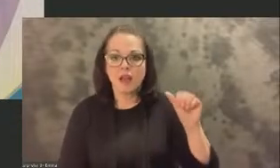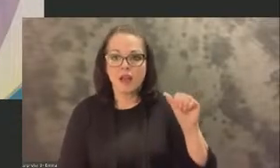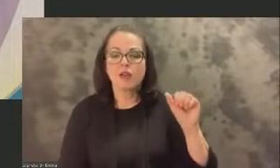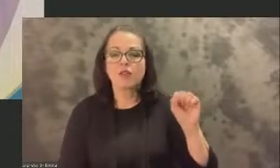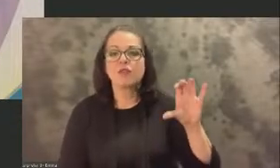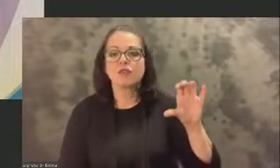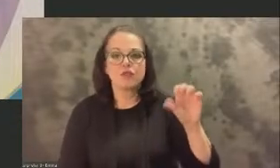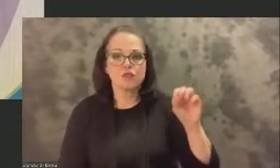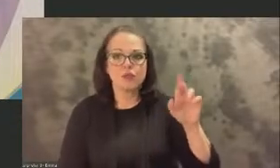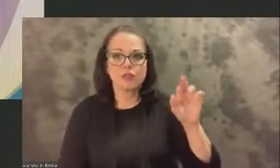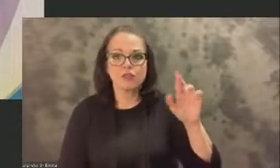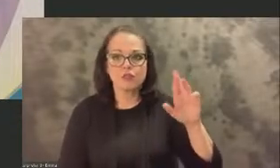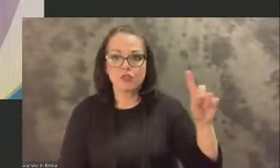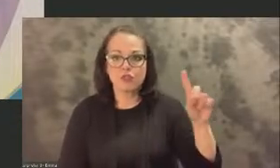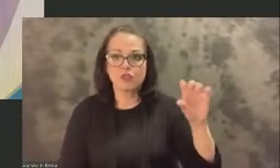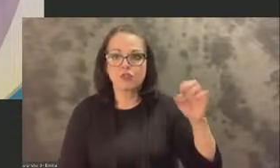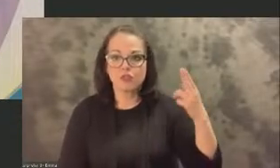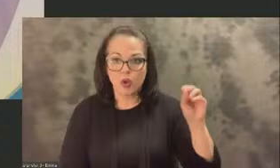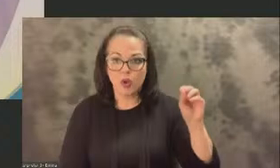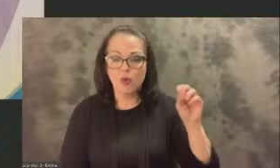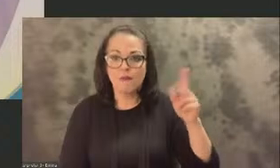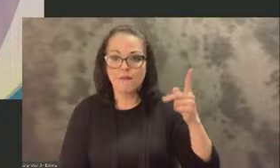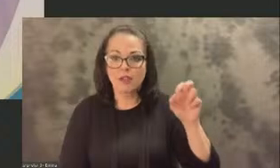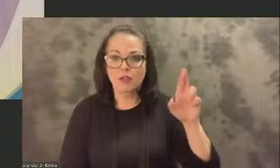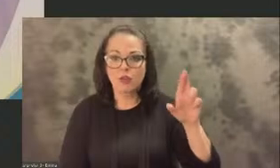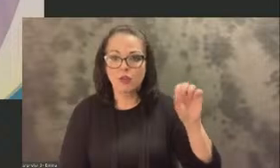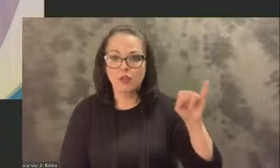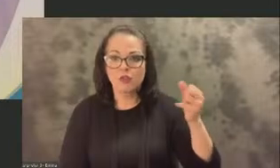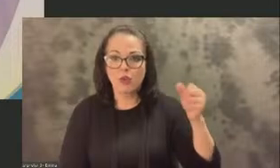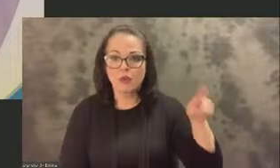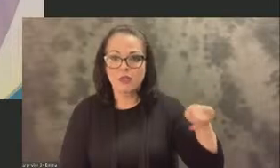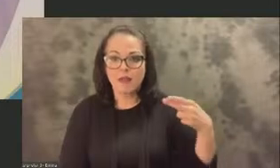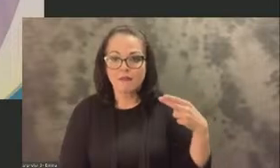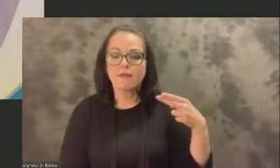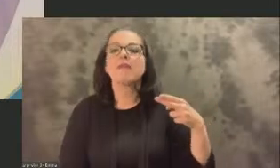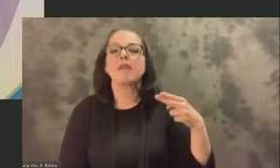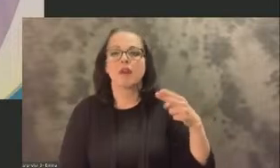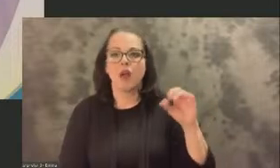Jolinda Johnson, Victor Joseph, Octavio Martinez,